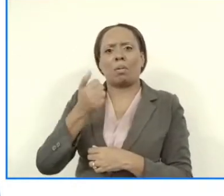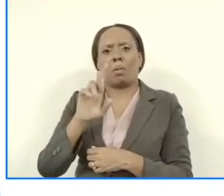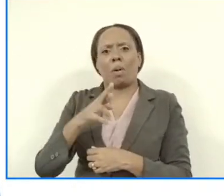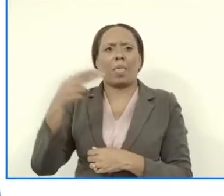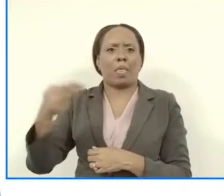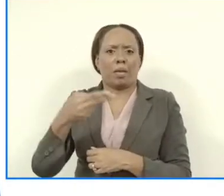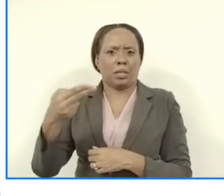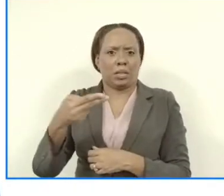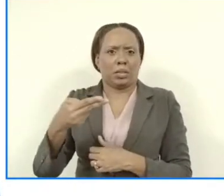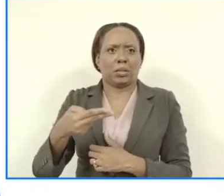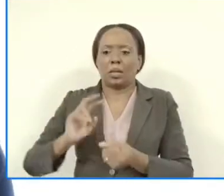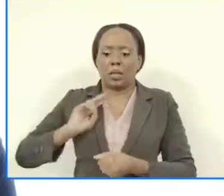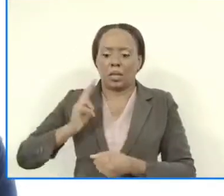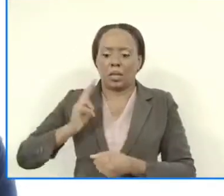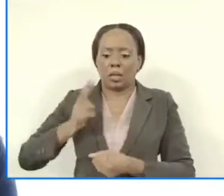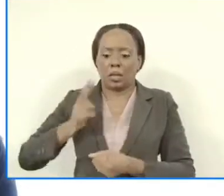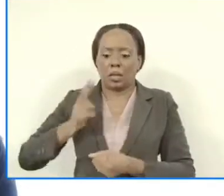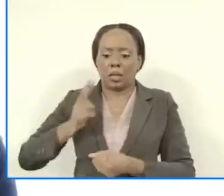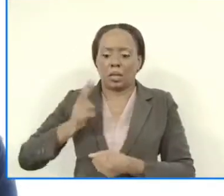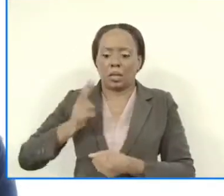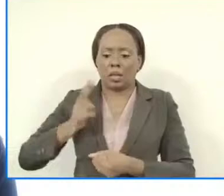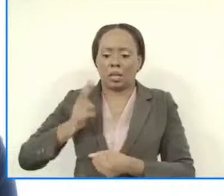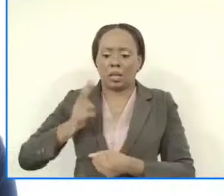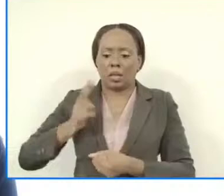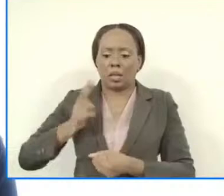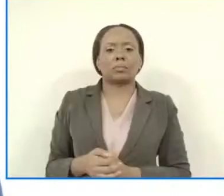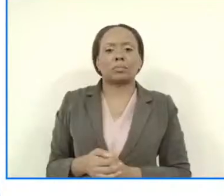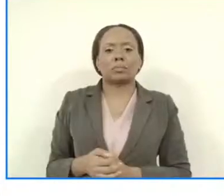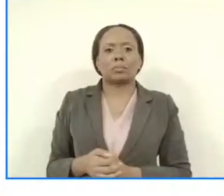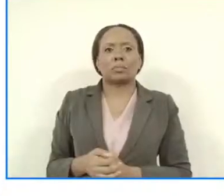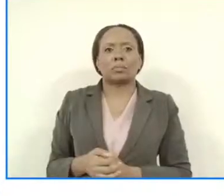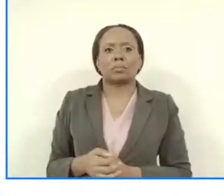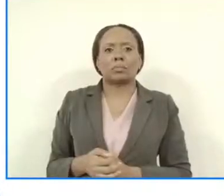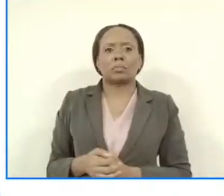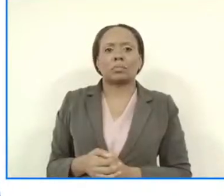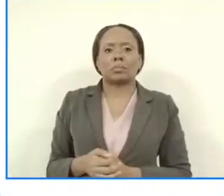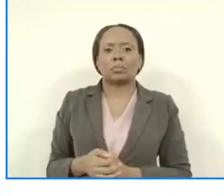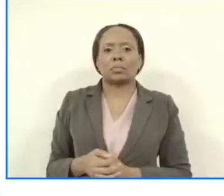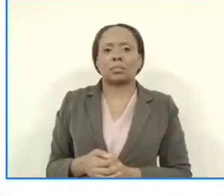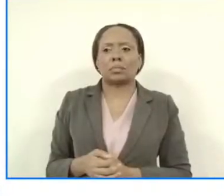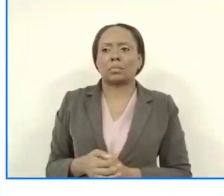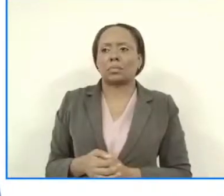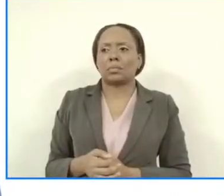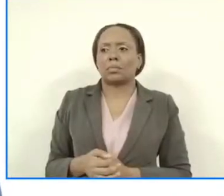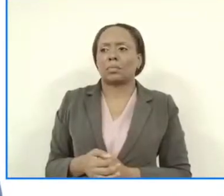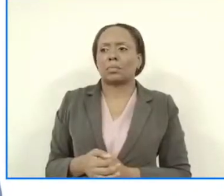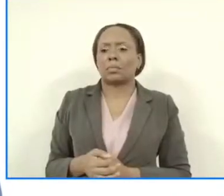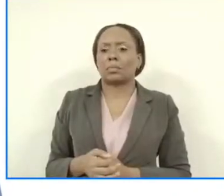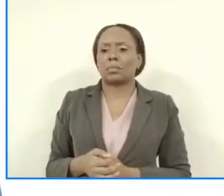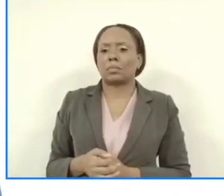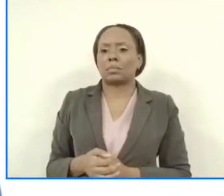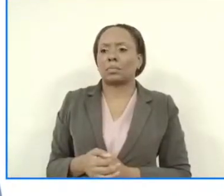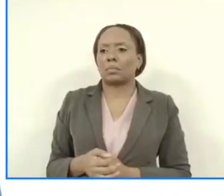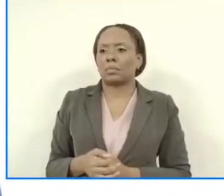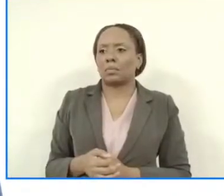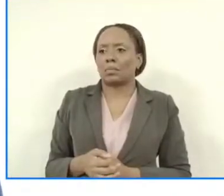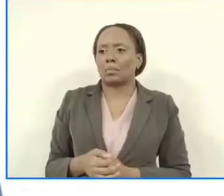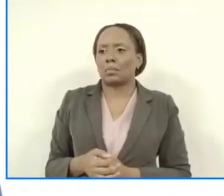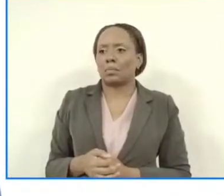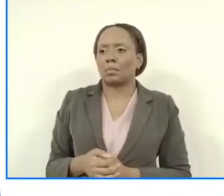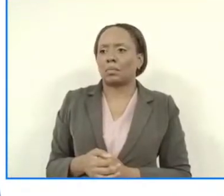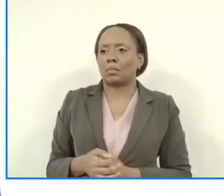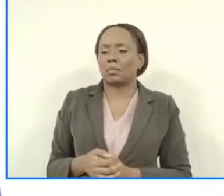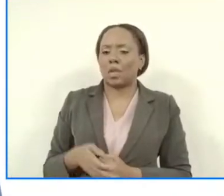Thursday. And those crews with issues, existing crews, their illness, and someone can't come out to work, we'd have those